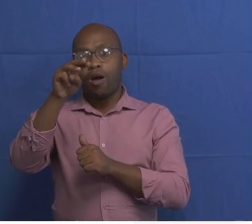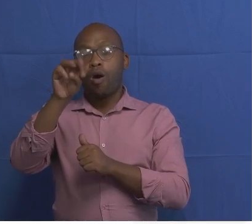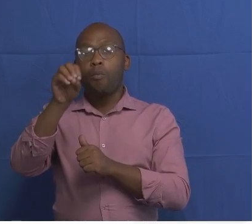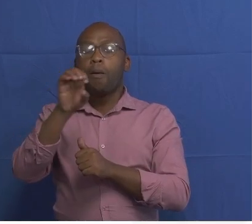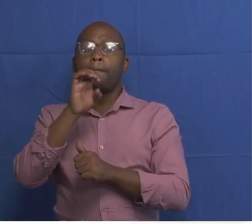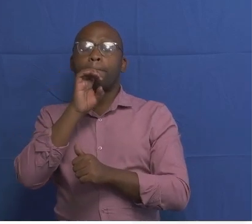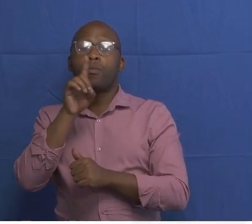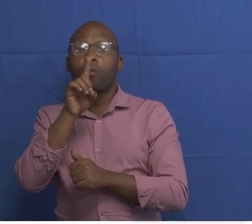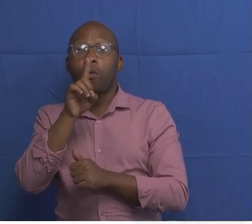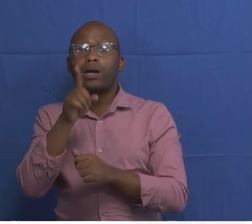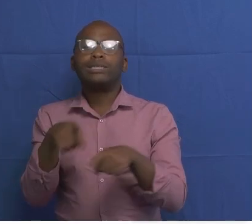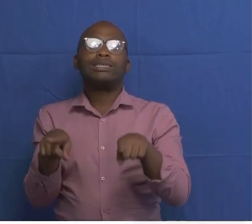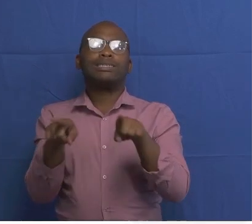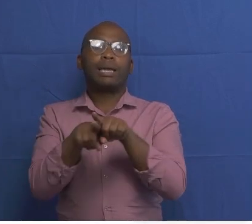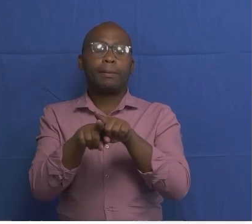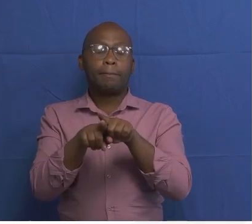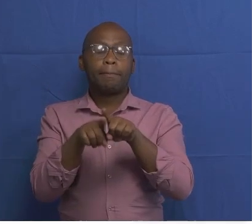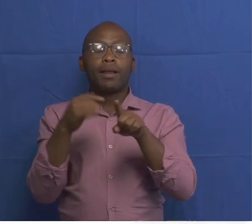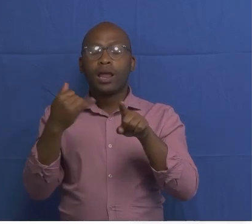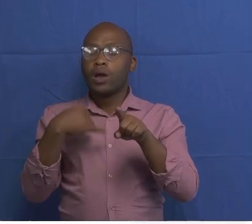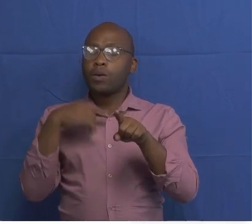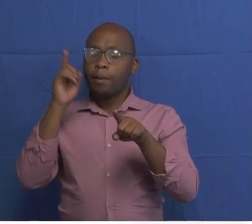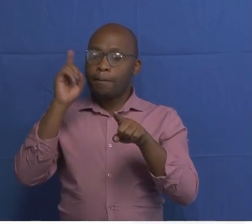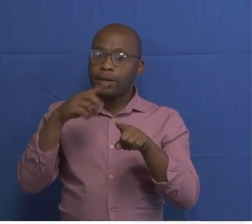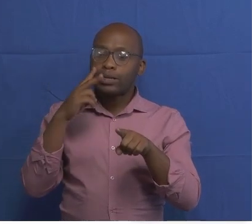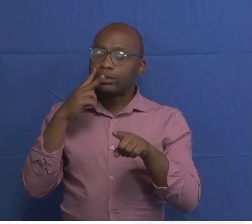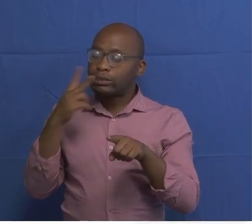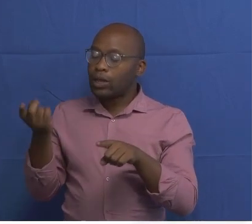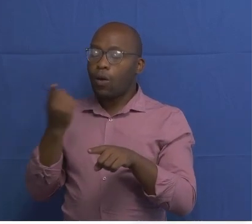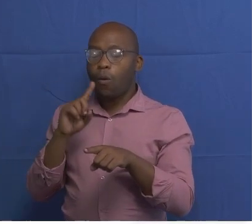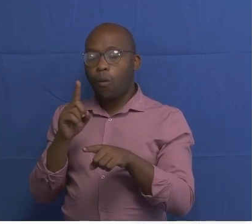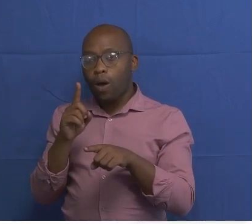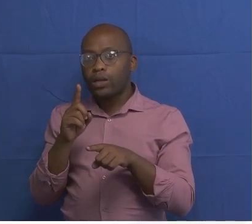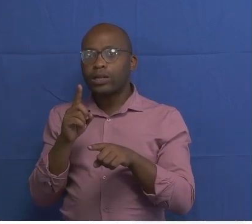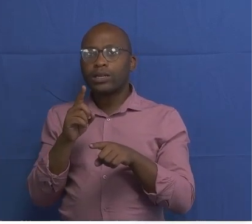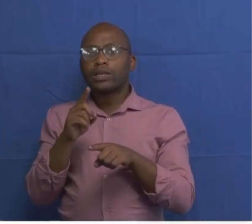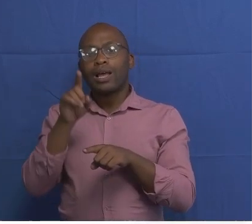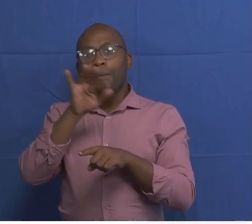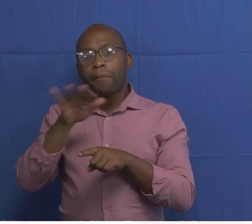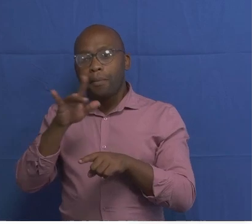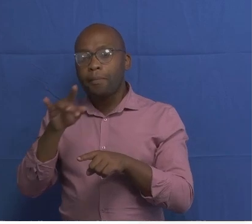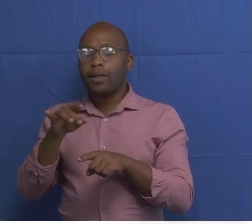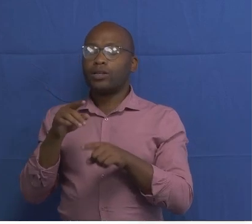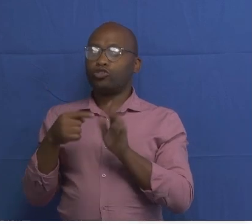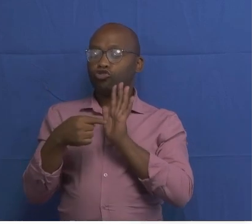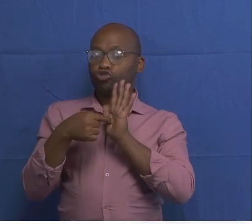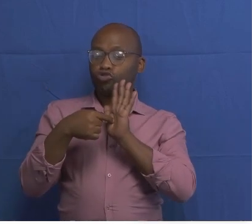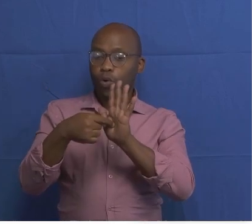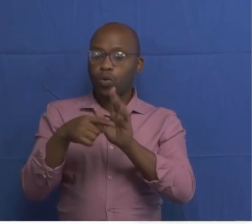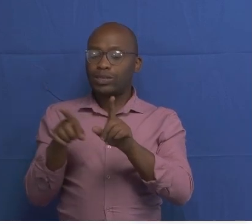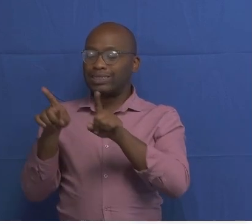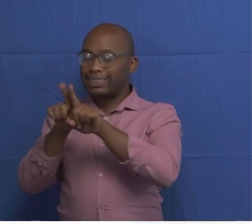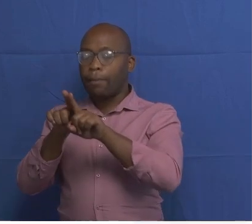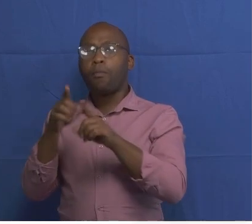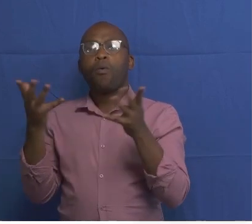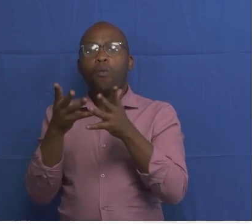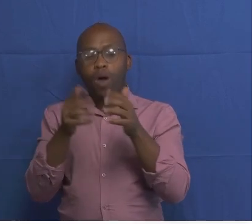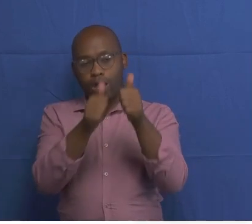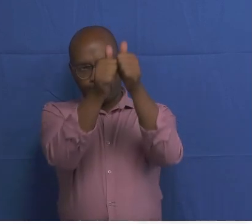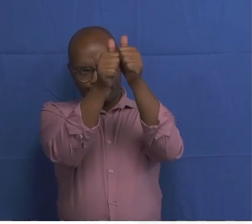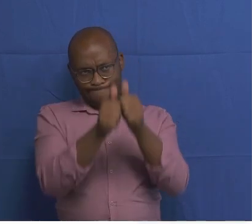means that now we need to look for the letter that represents alleles that are the same for the